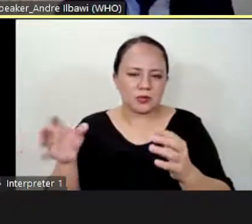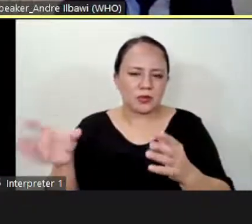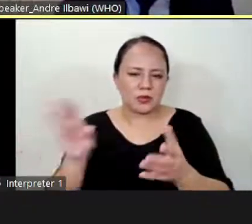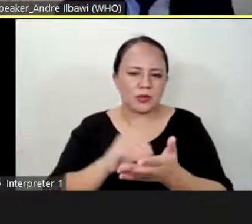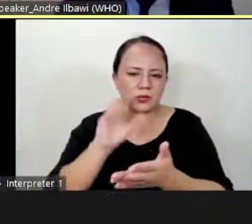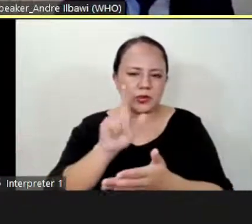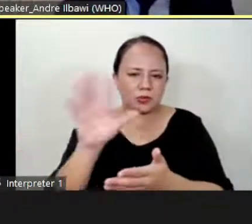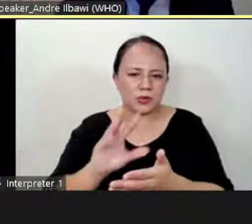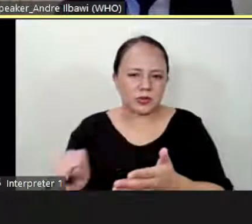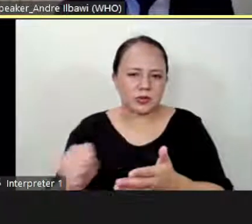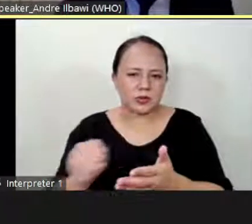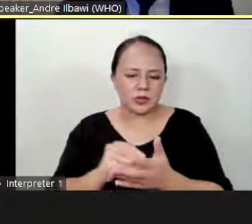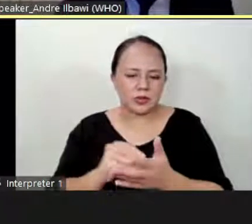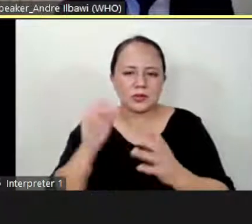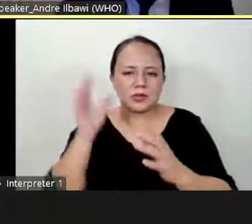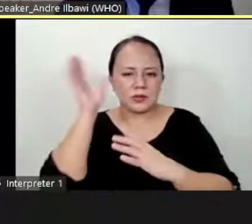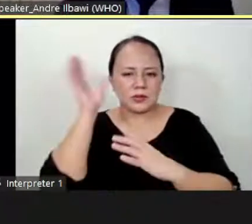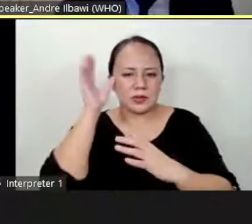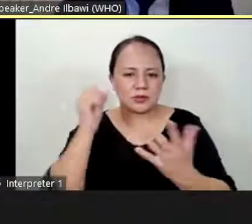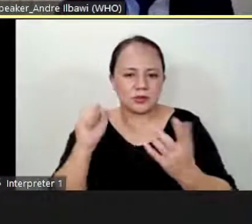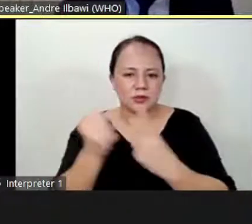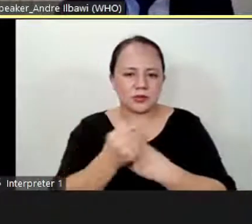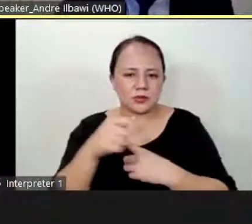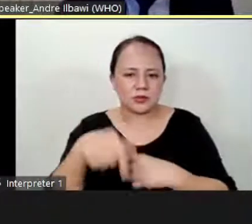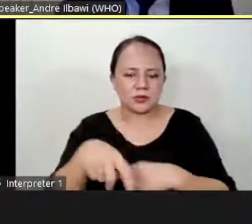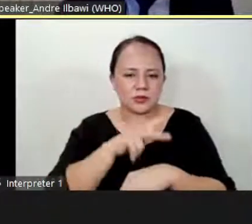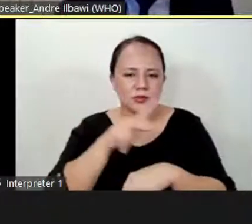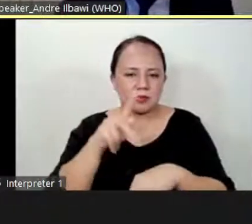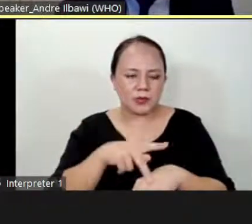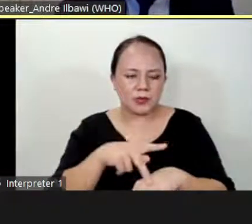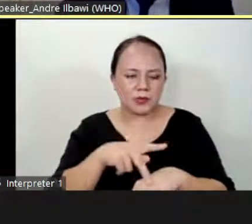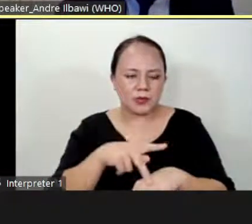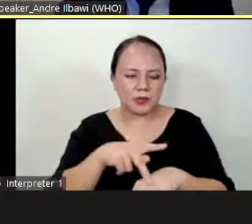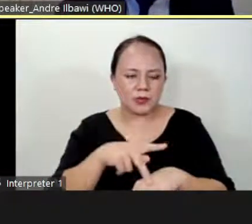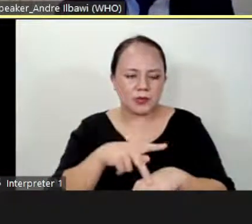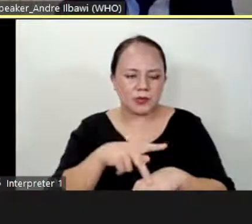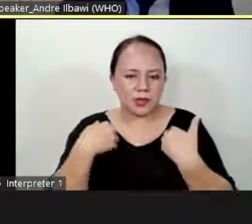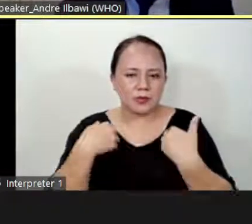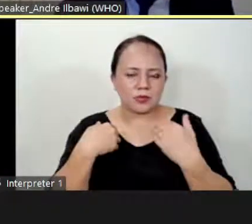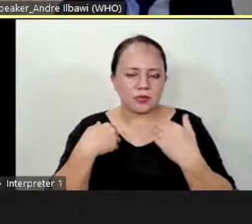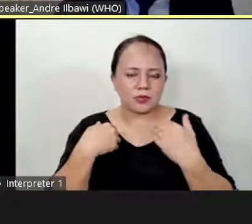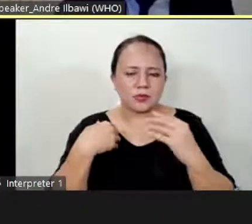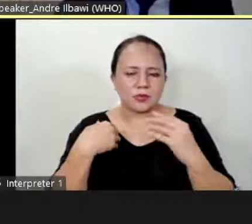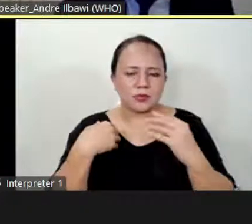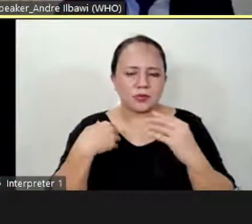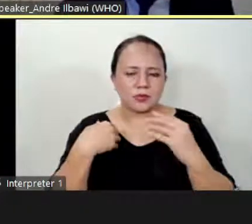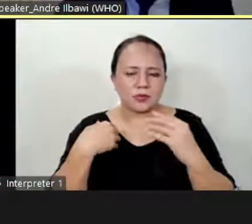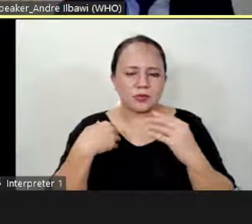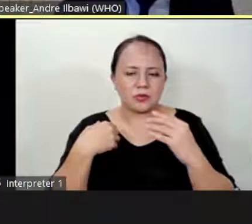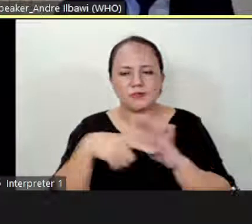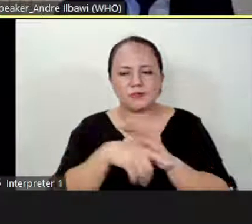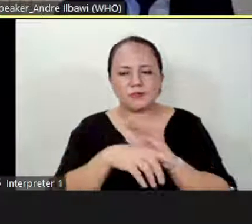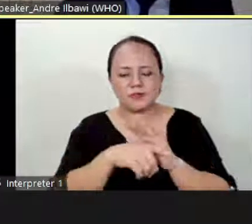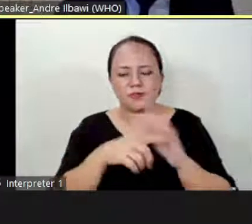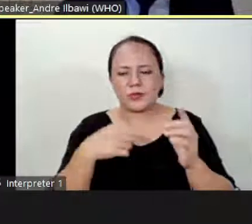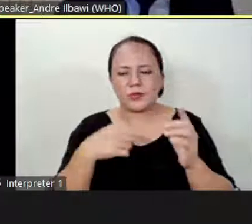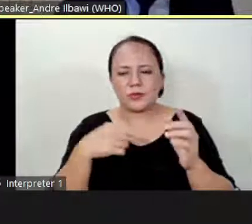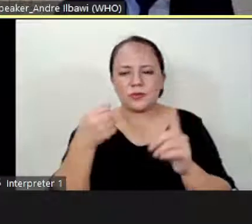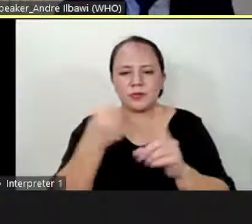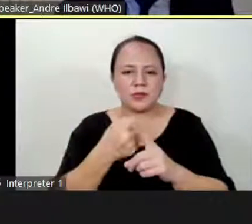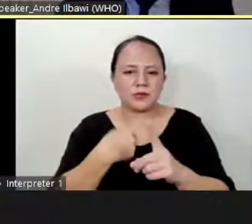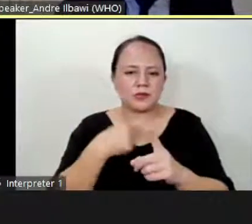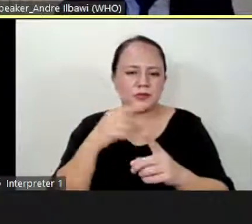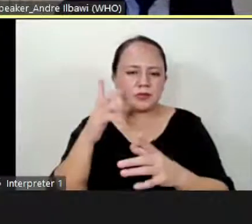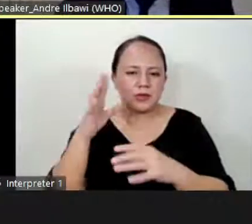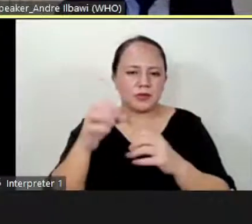20% of cancer deaths in the Philippines, we can in fact reverse some of those impacts within 5 years. So it will help